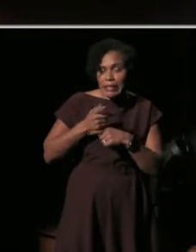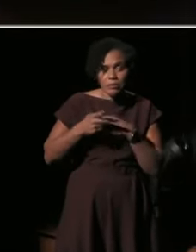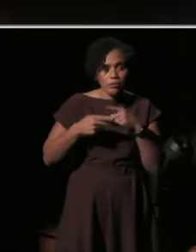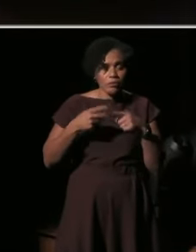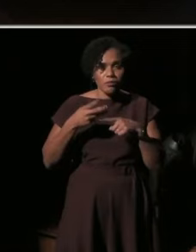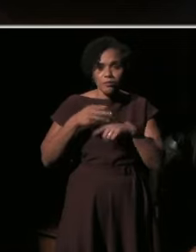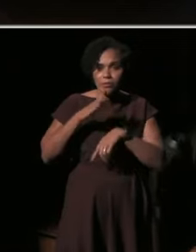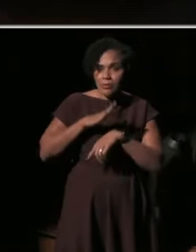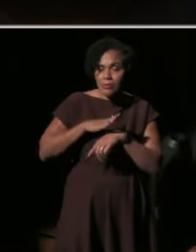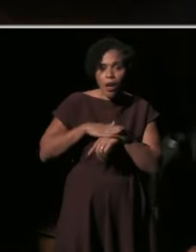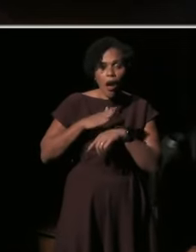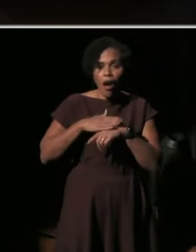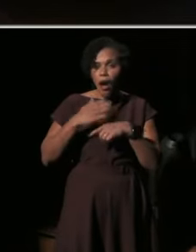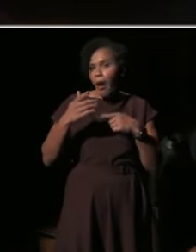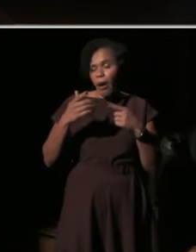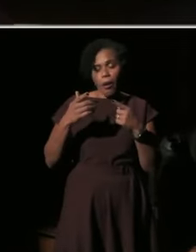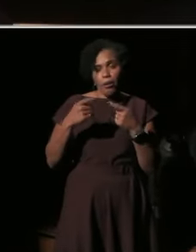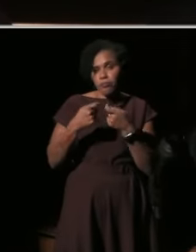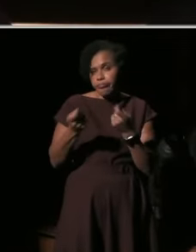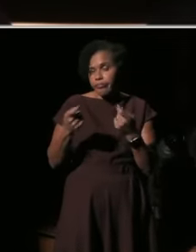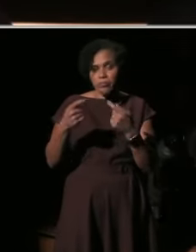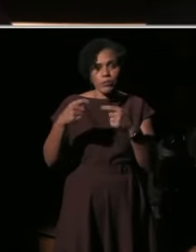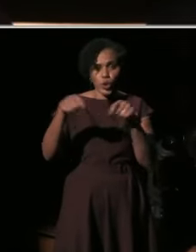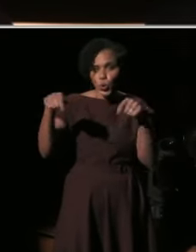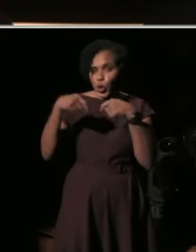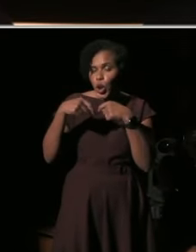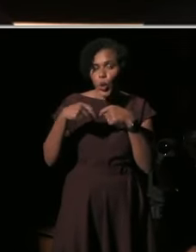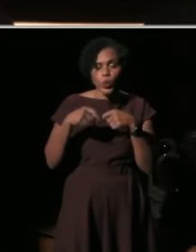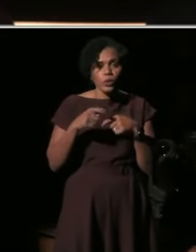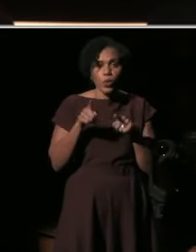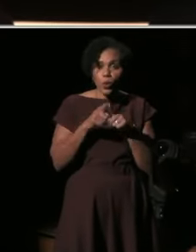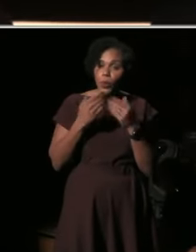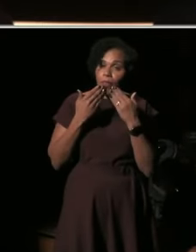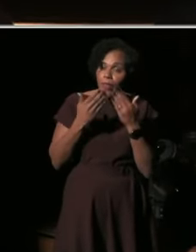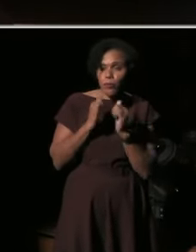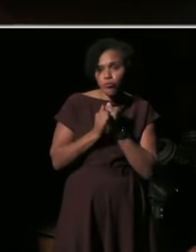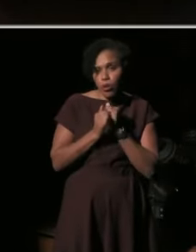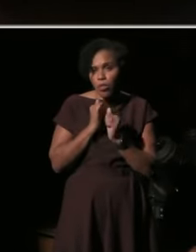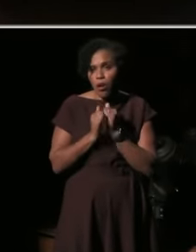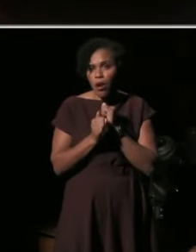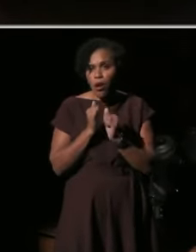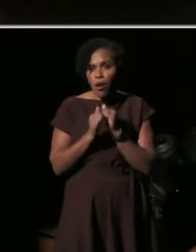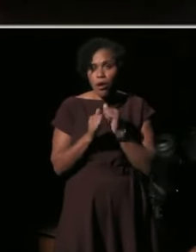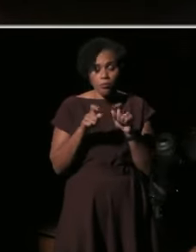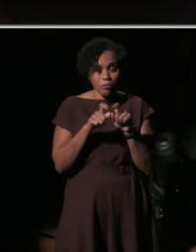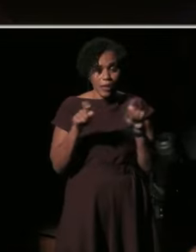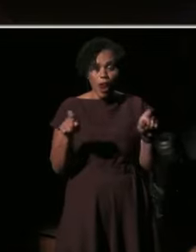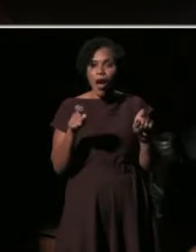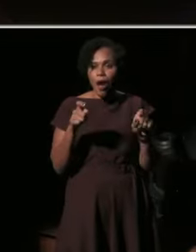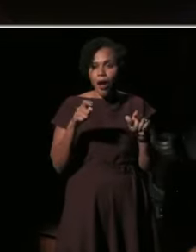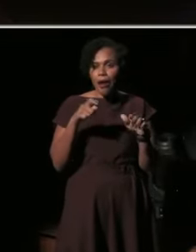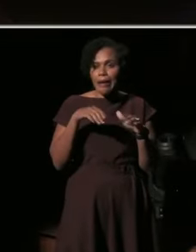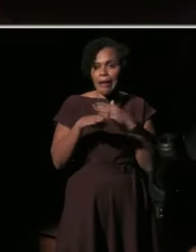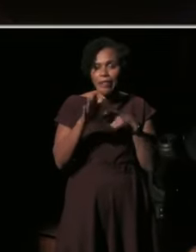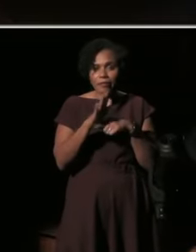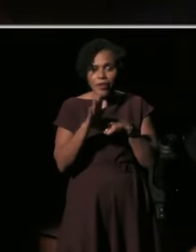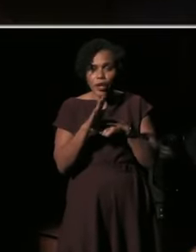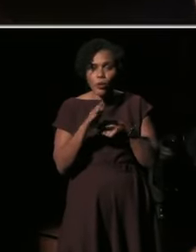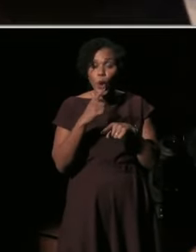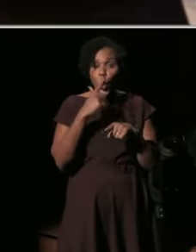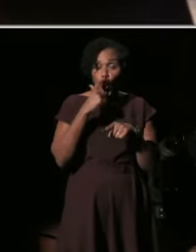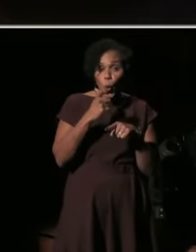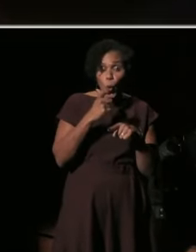Studios, but also want to thank my brothers. There's a line in the film that says, you can get in where you fit in, or you can make